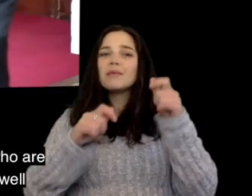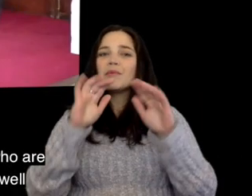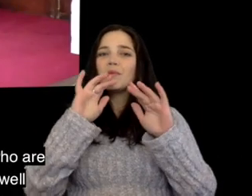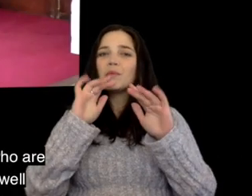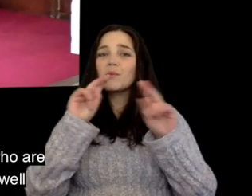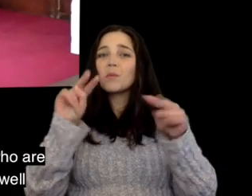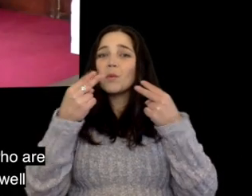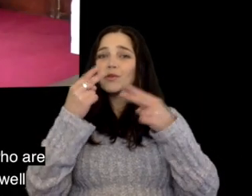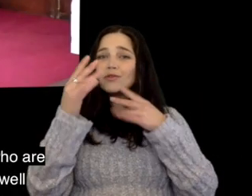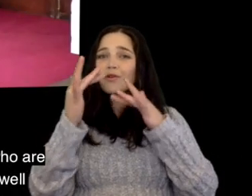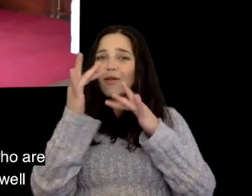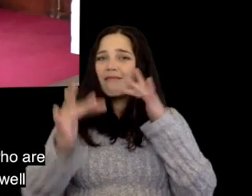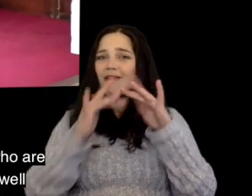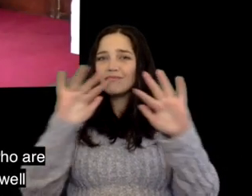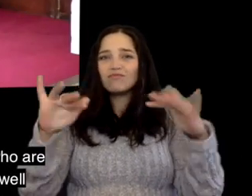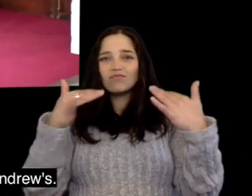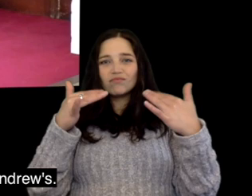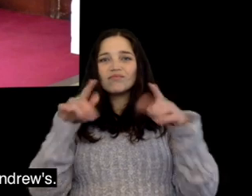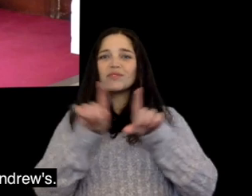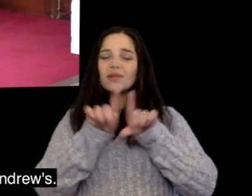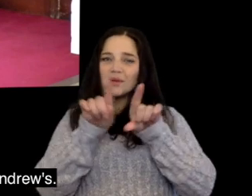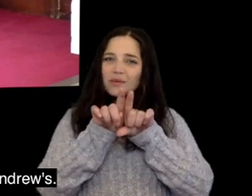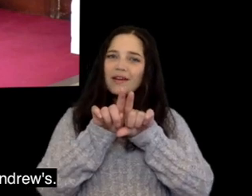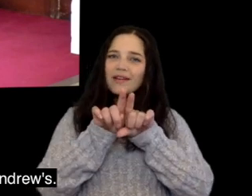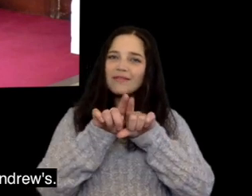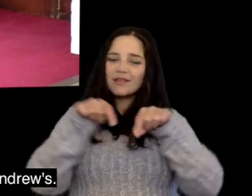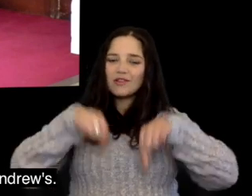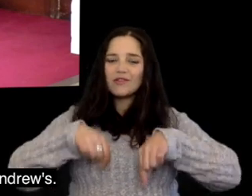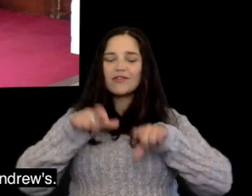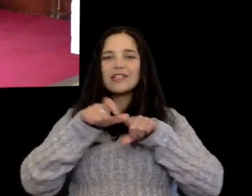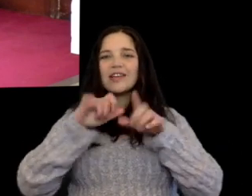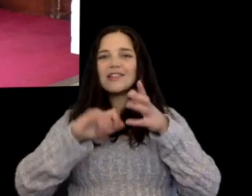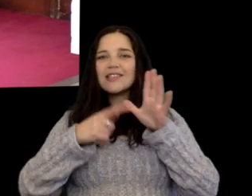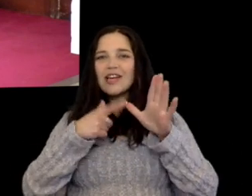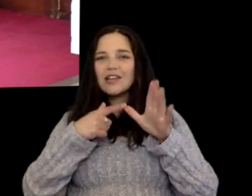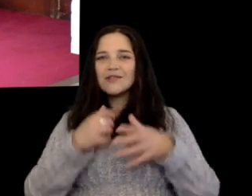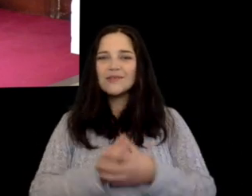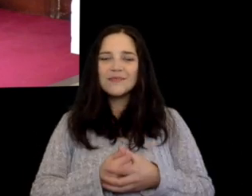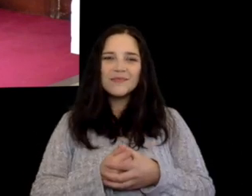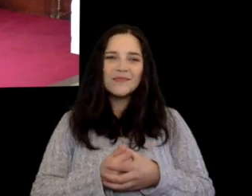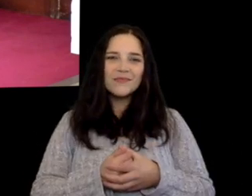are joining us online as well for our worship in DL St Andrews.